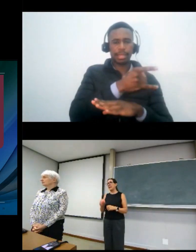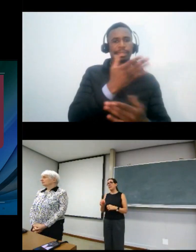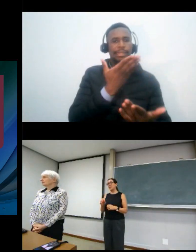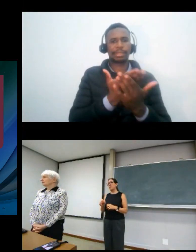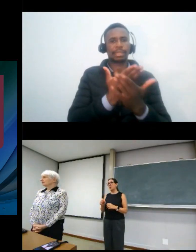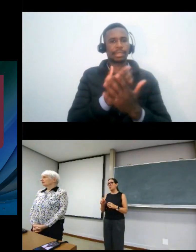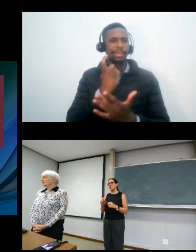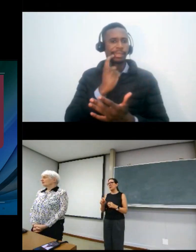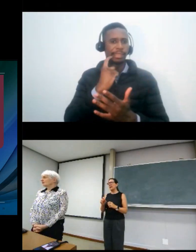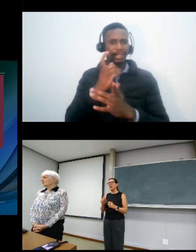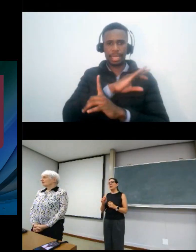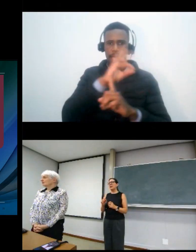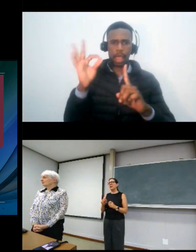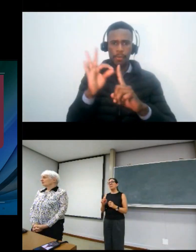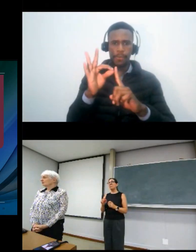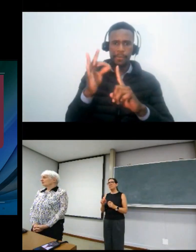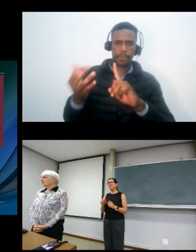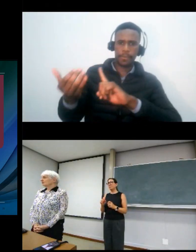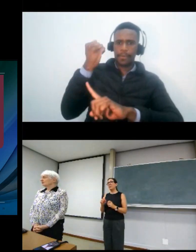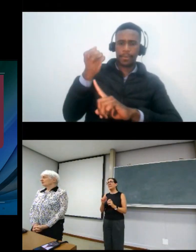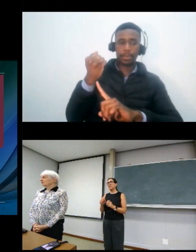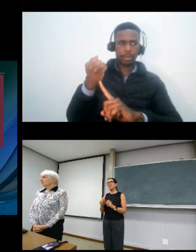accuracy than length of exposure.